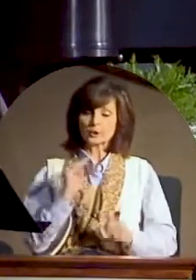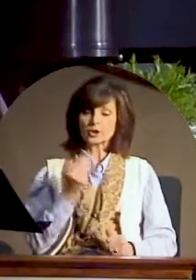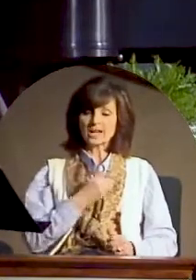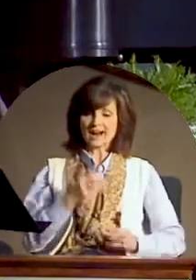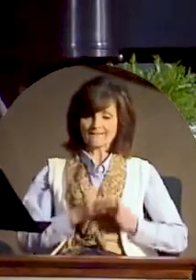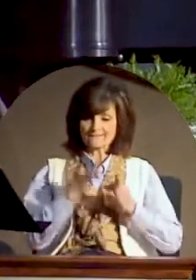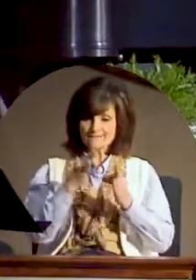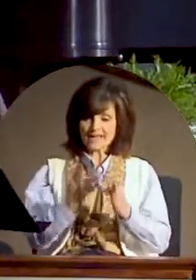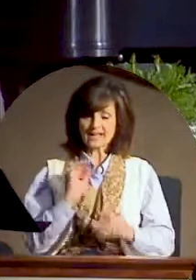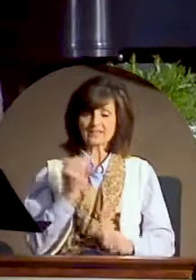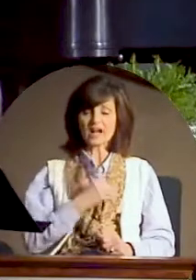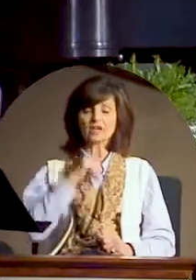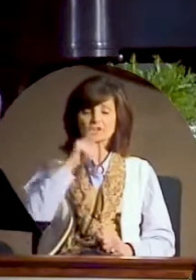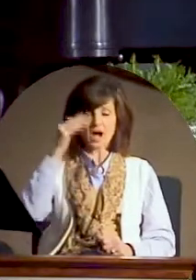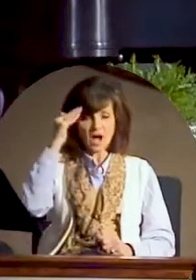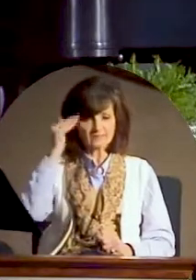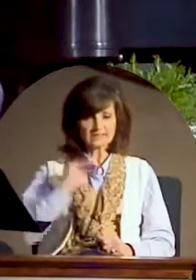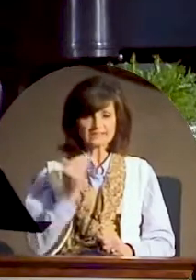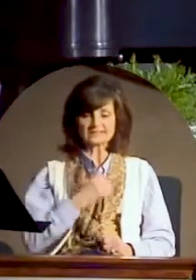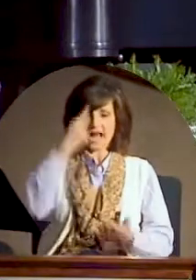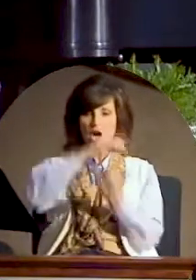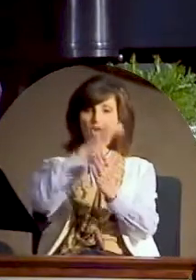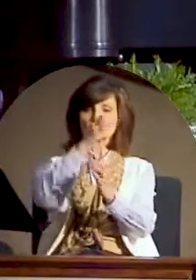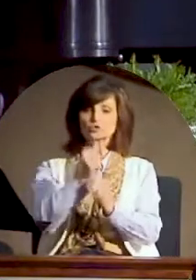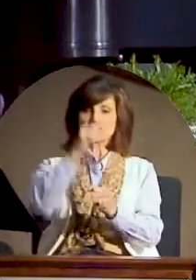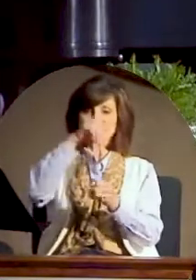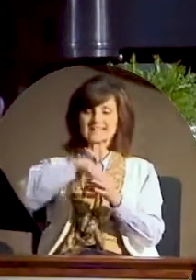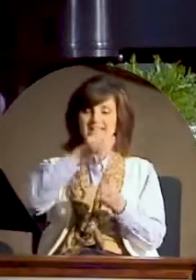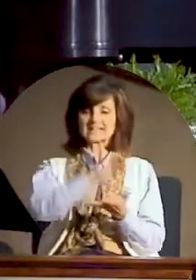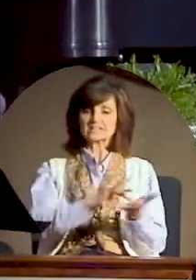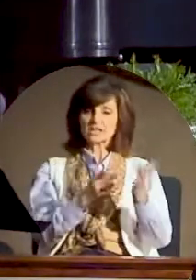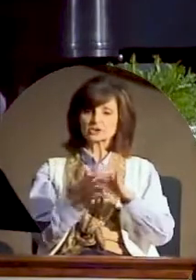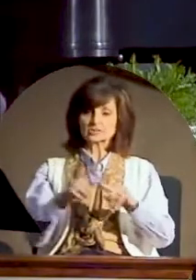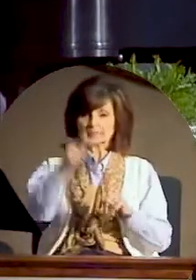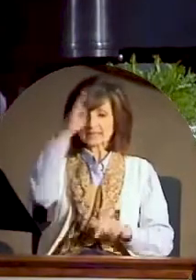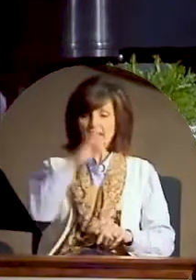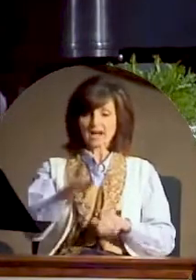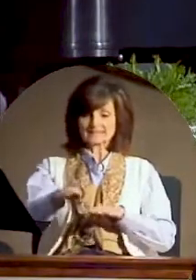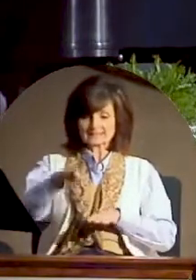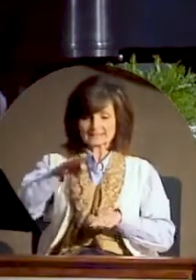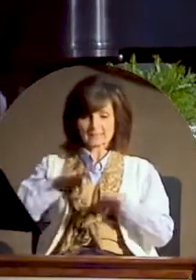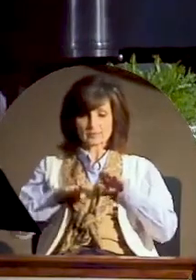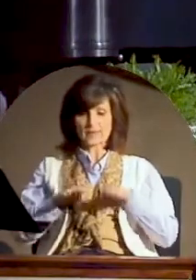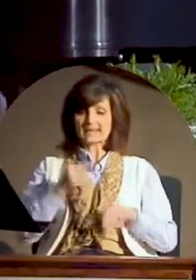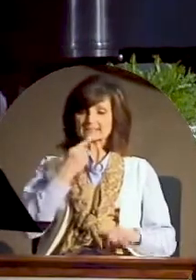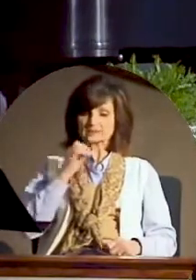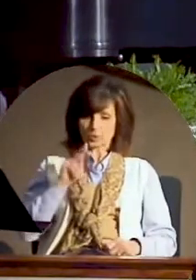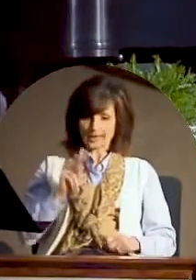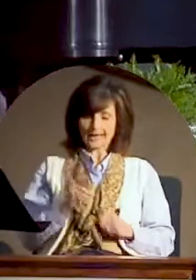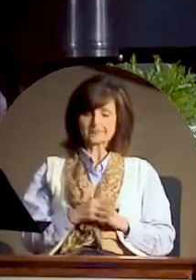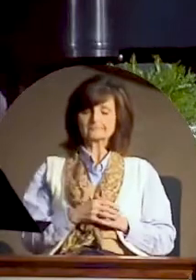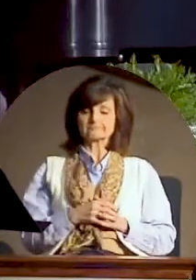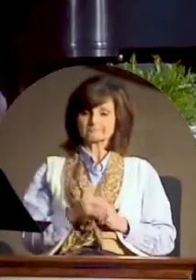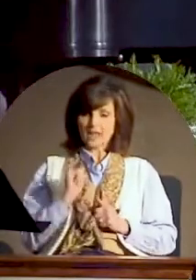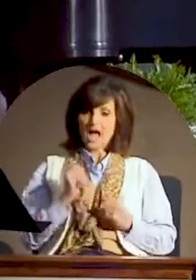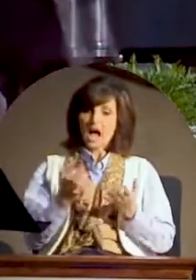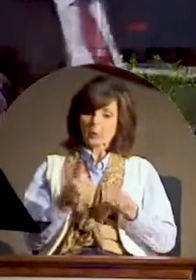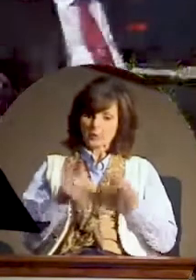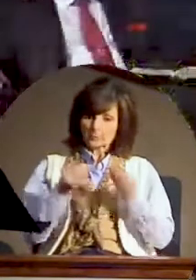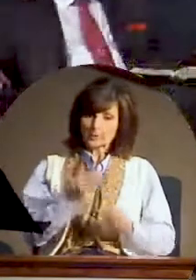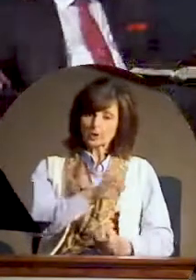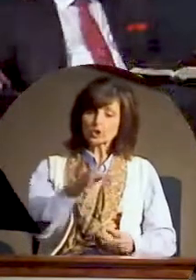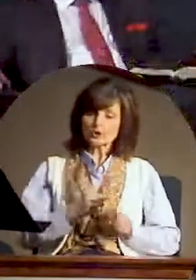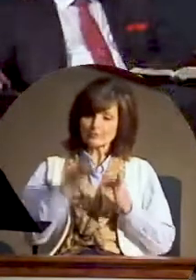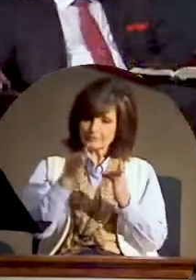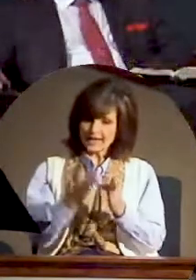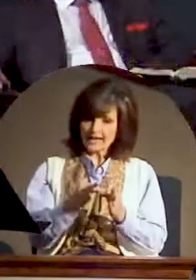our confidence, our trust in the Lord Jesus. But God steps back and He says this, okay, I want you to put your